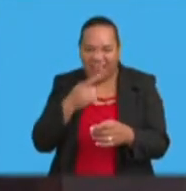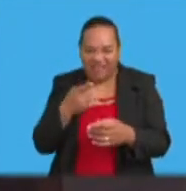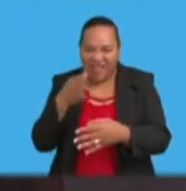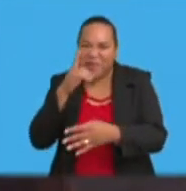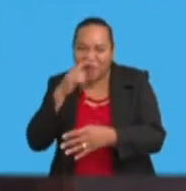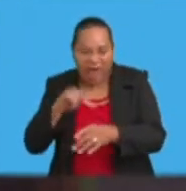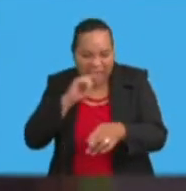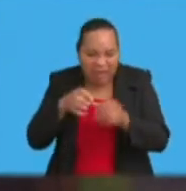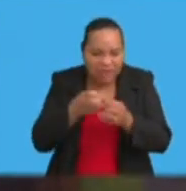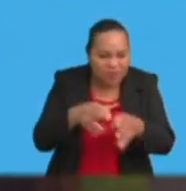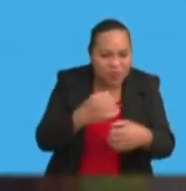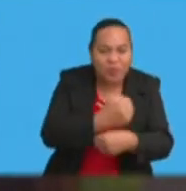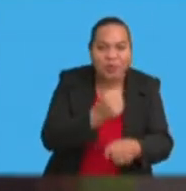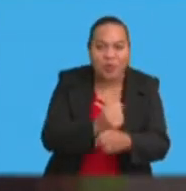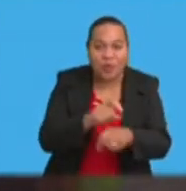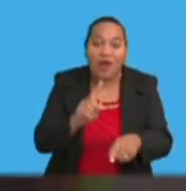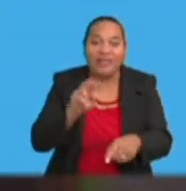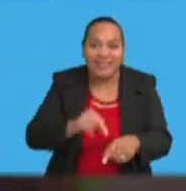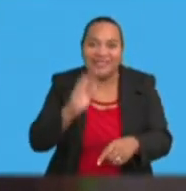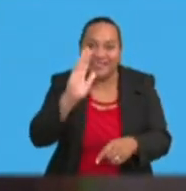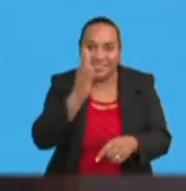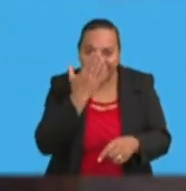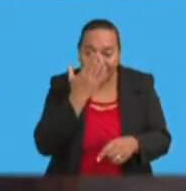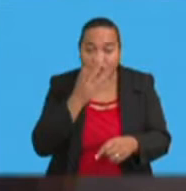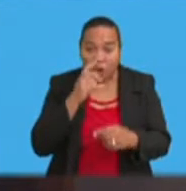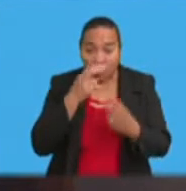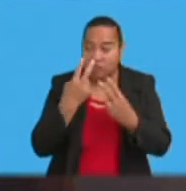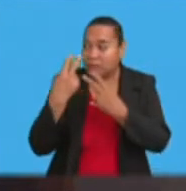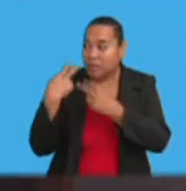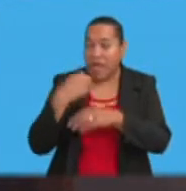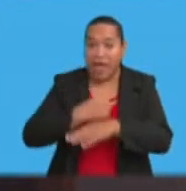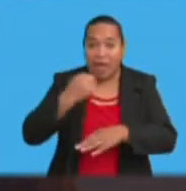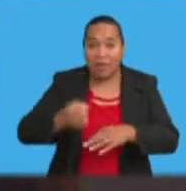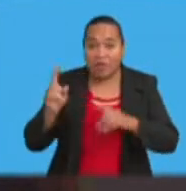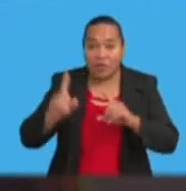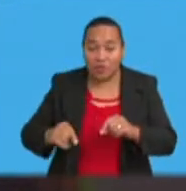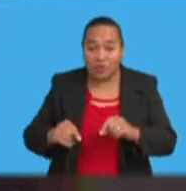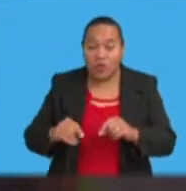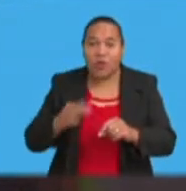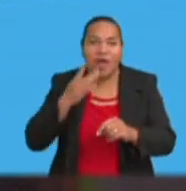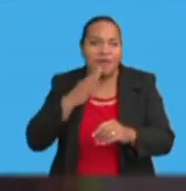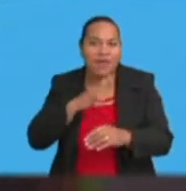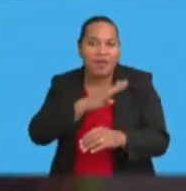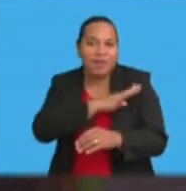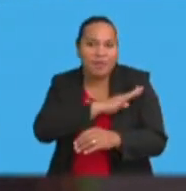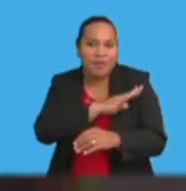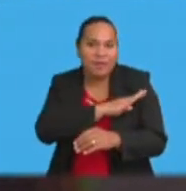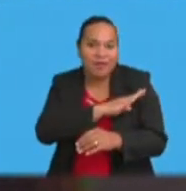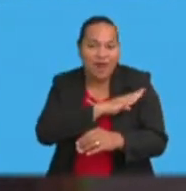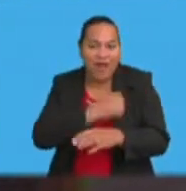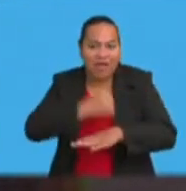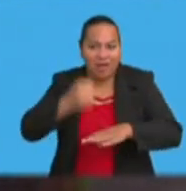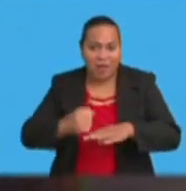want. So if you look back at what government has been doing over the past few years, during the tenure of the Bainimarama government and the current